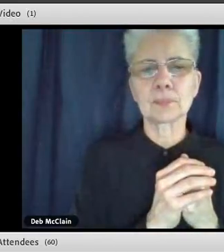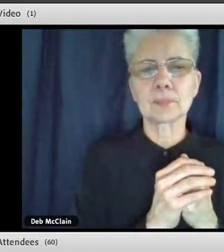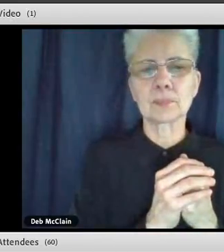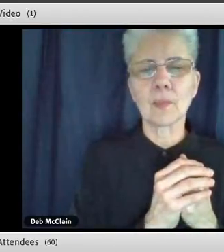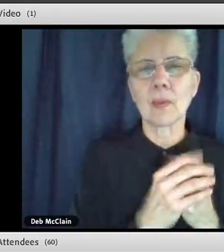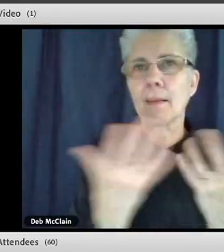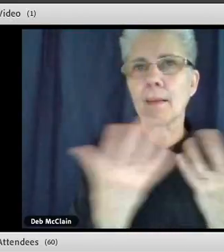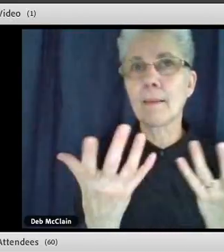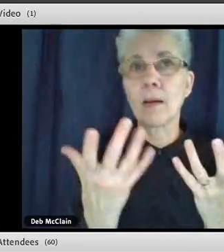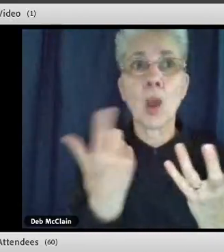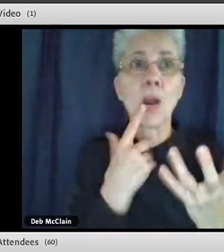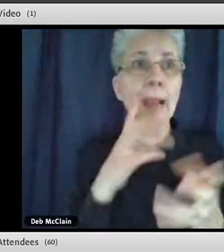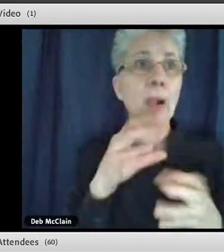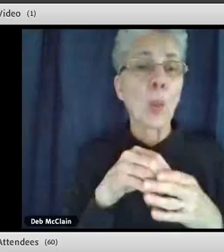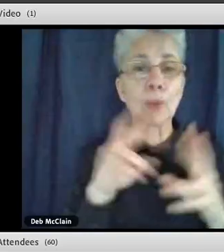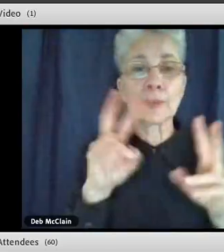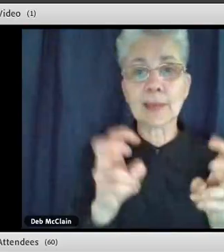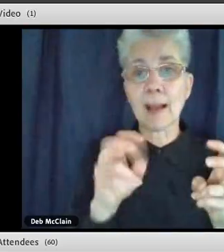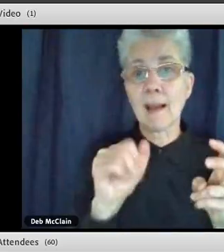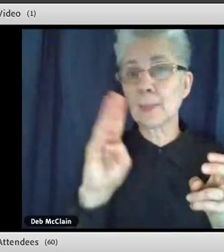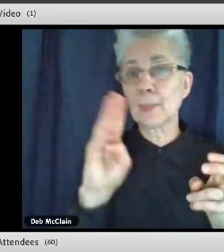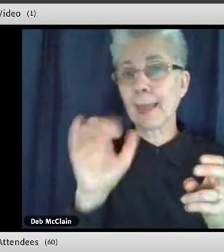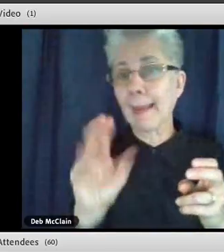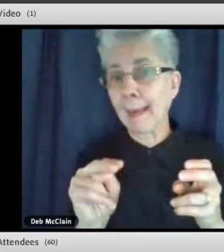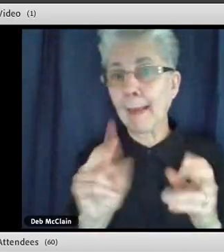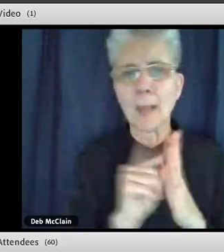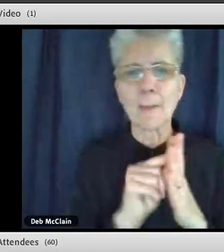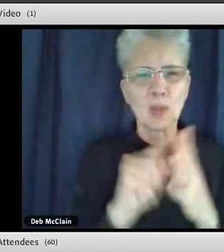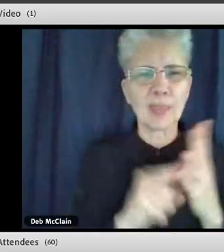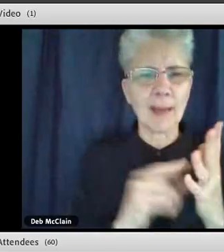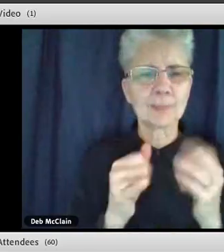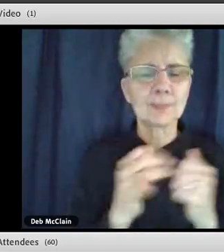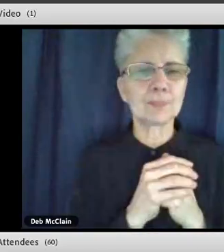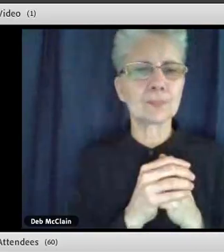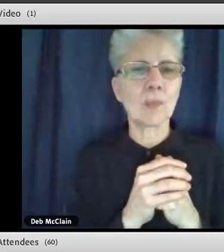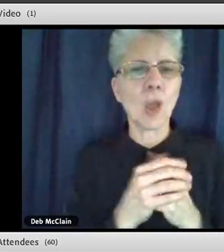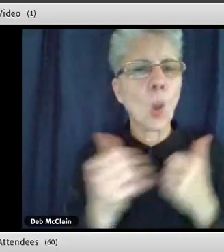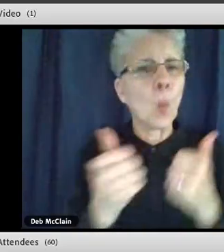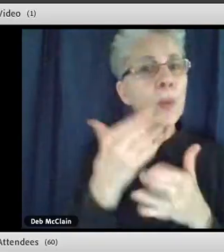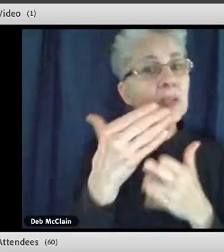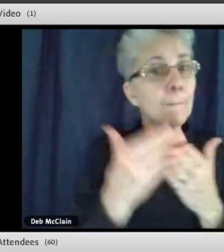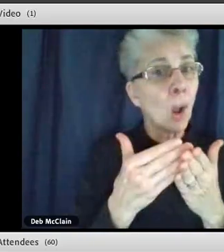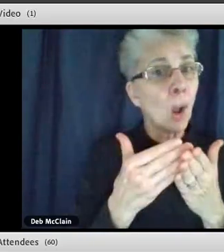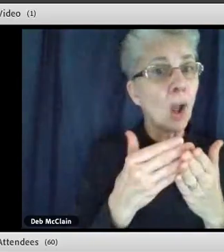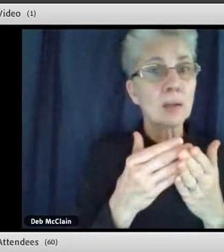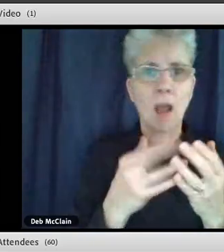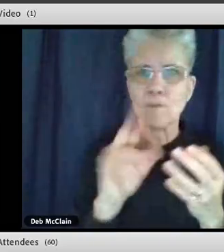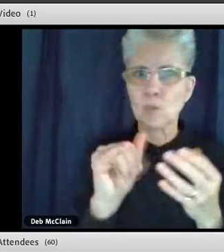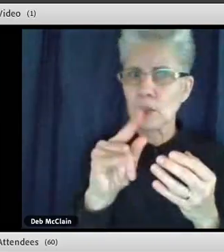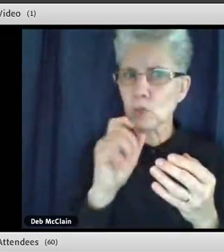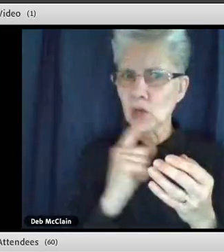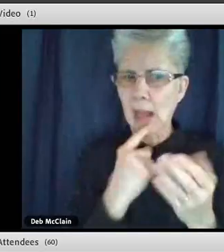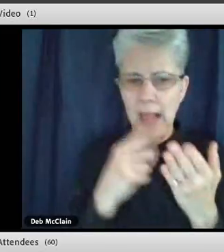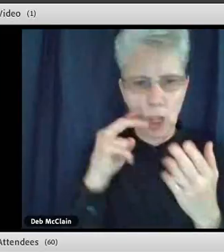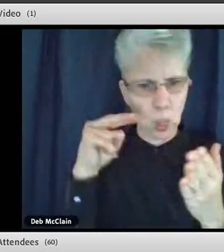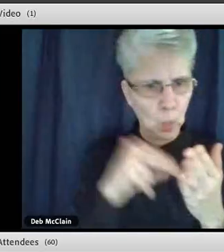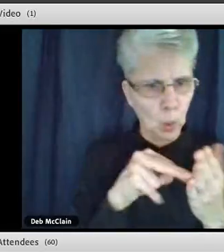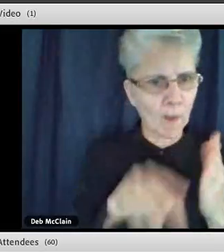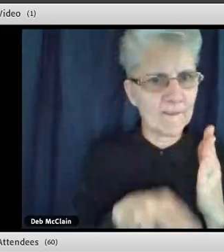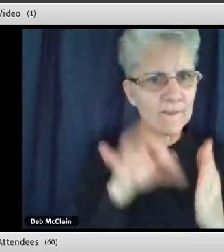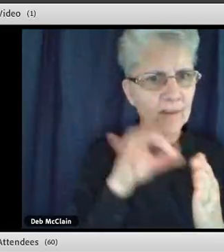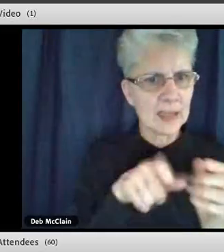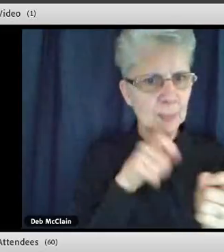title, the ISBN, the publisher name, etc.? Which part of the resource should I consult to find certain information? So the title